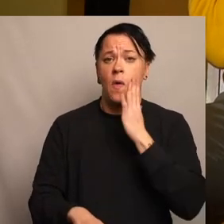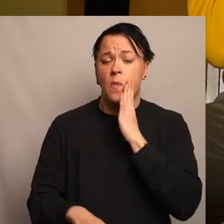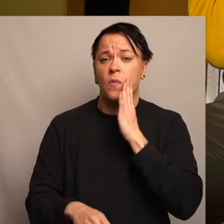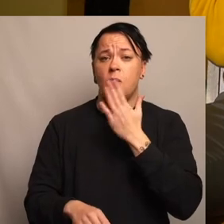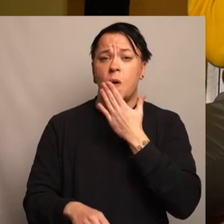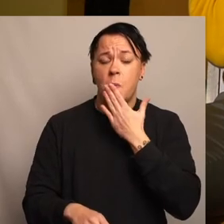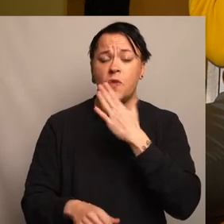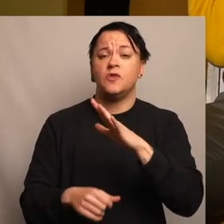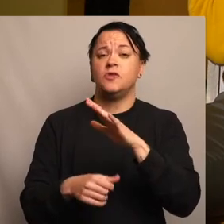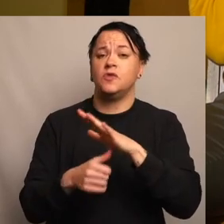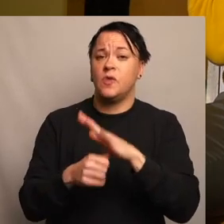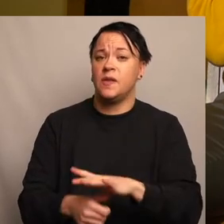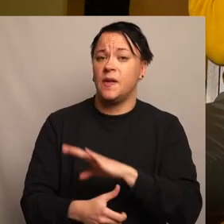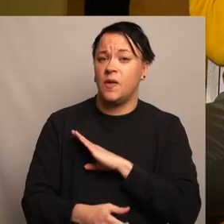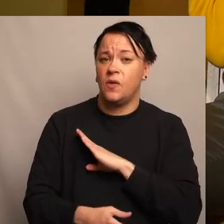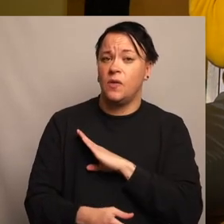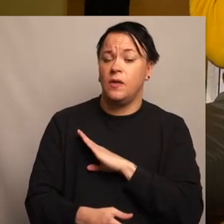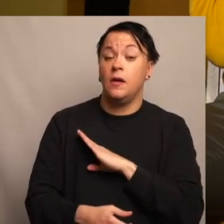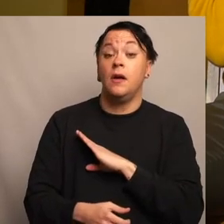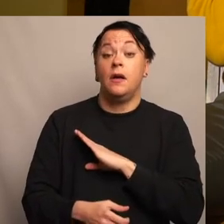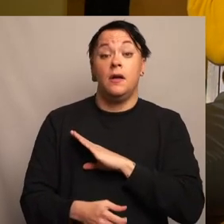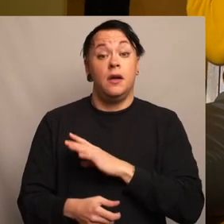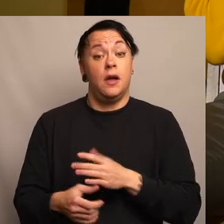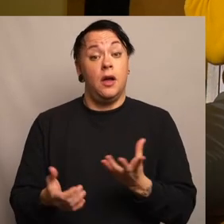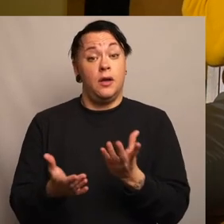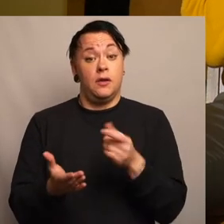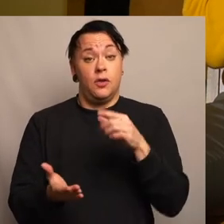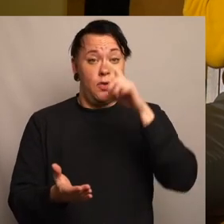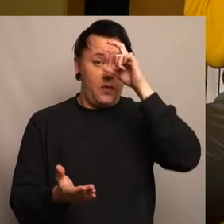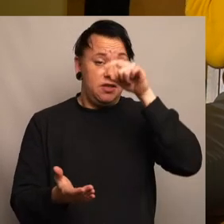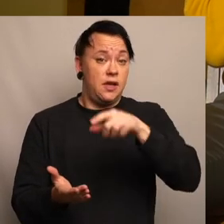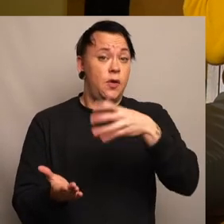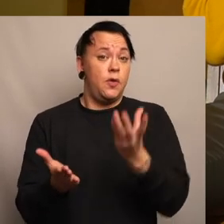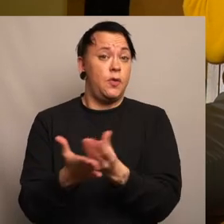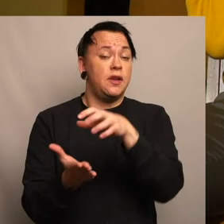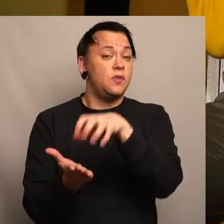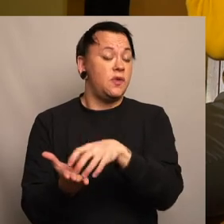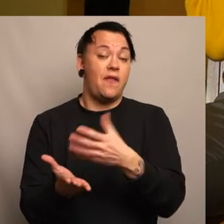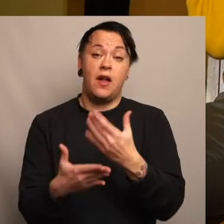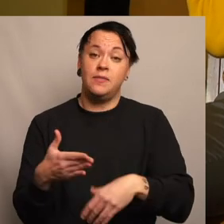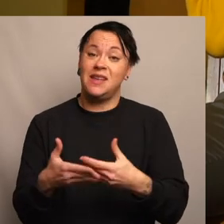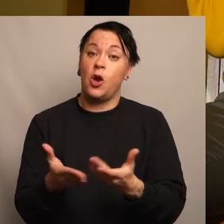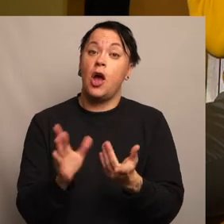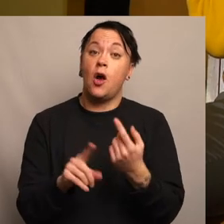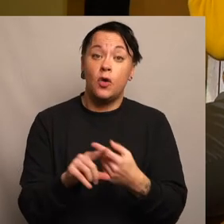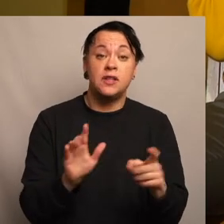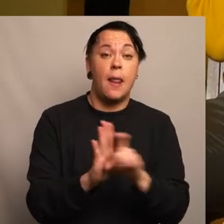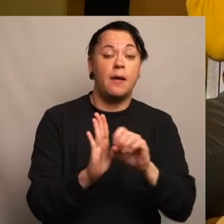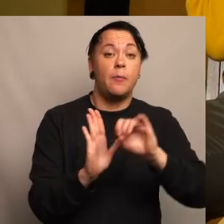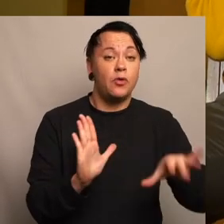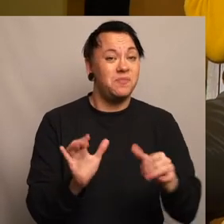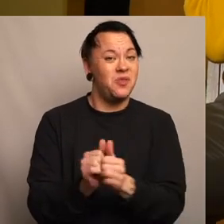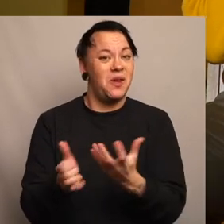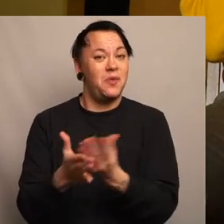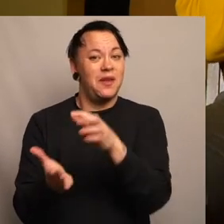it will not solve the problem, because the society is not ready. So even if the law will go away, I feel the society is not ready to accept